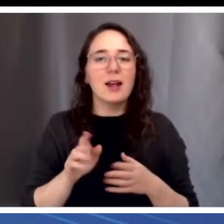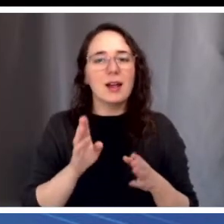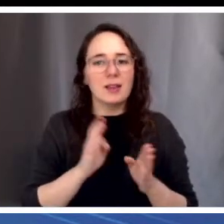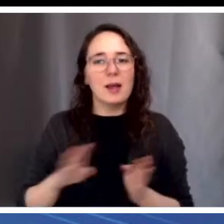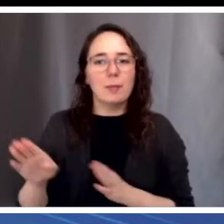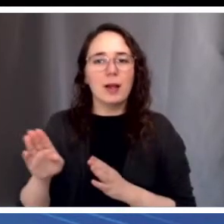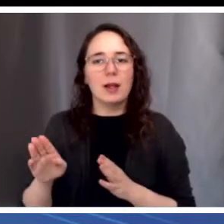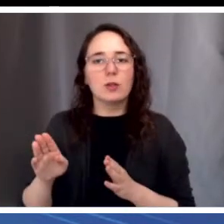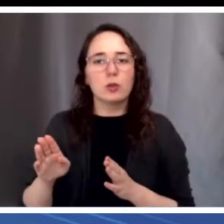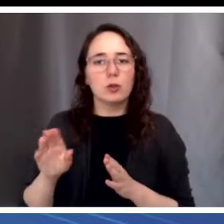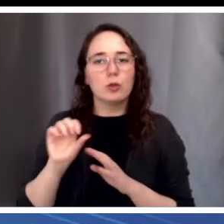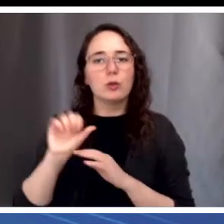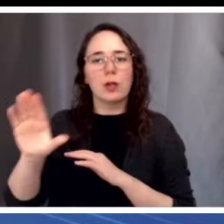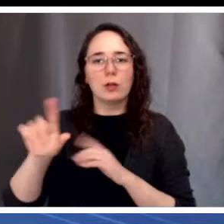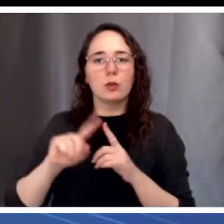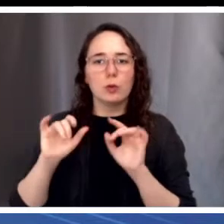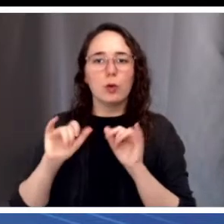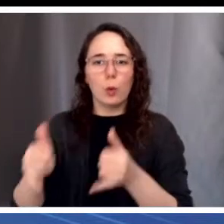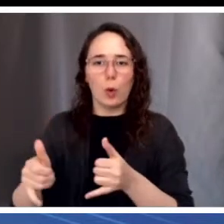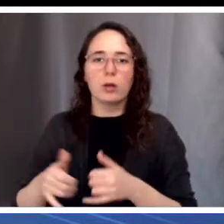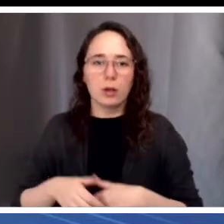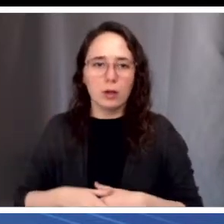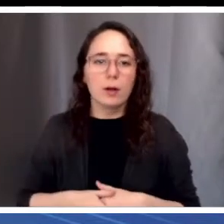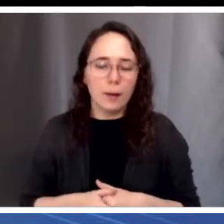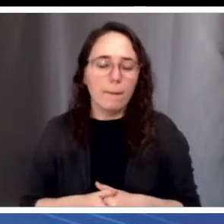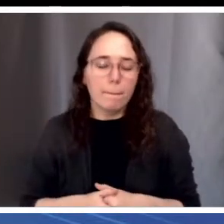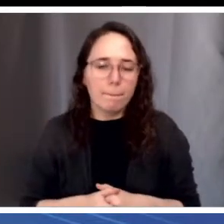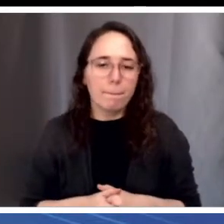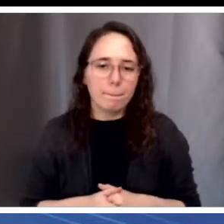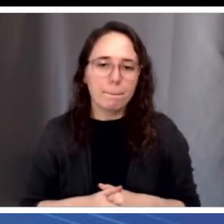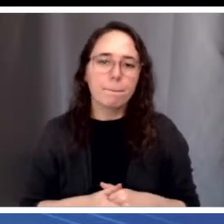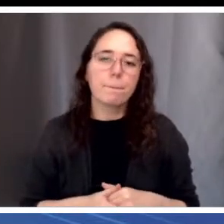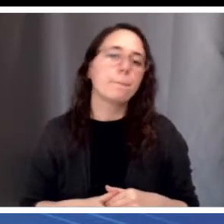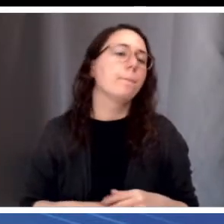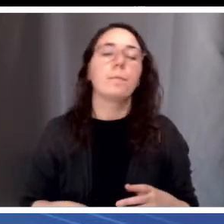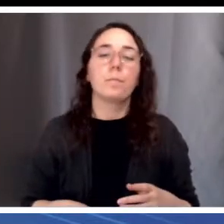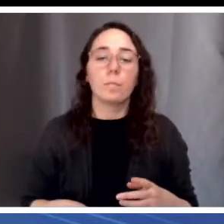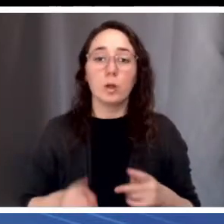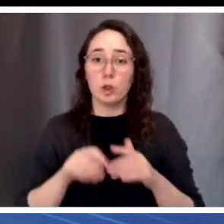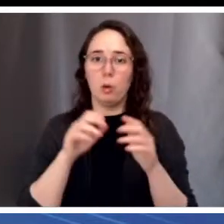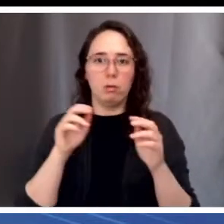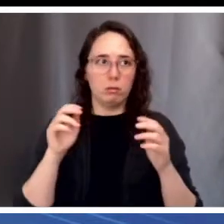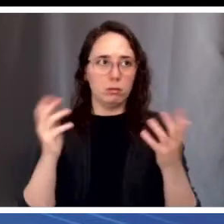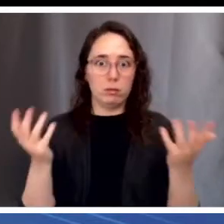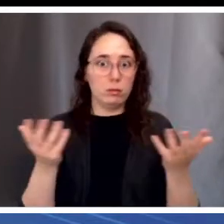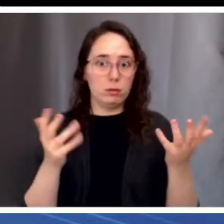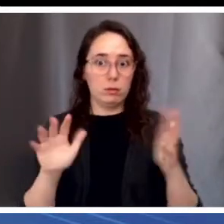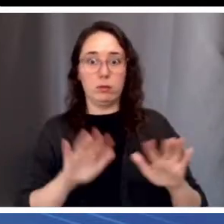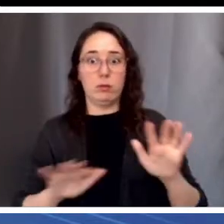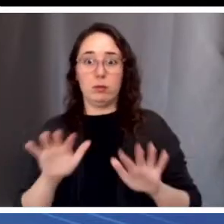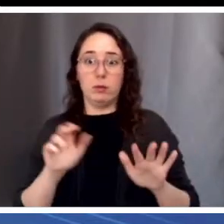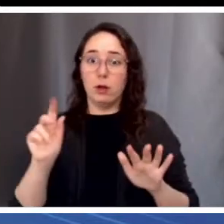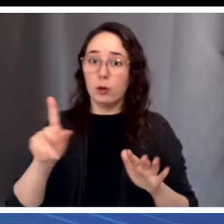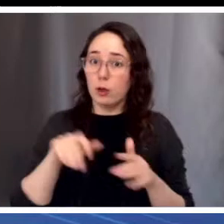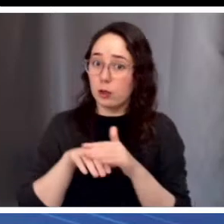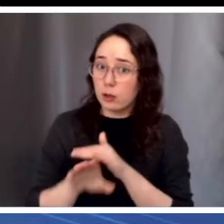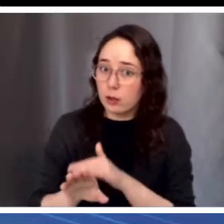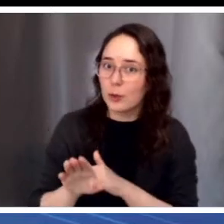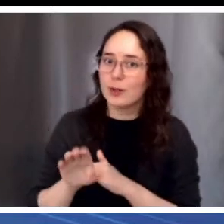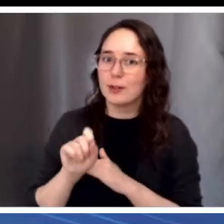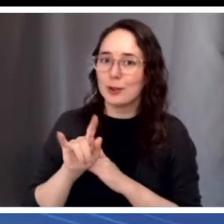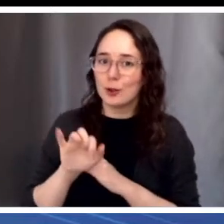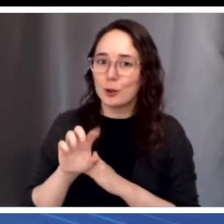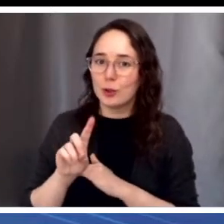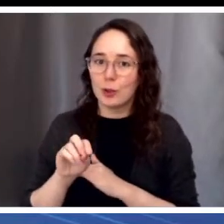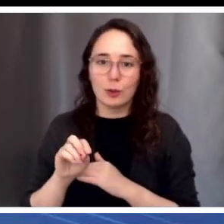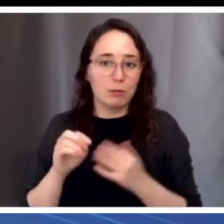award process of which it did receive. And I went into the studio and I thought, I have no idea what this is, but okay, sure. Why not? And I ended up